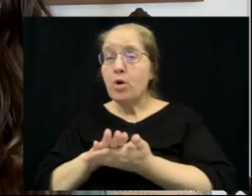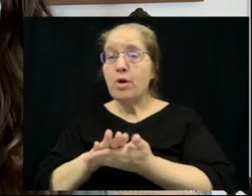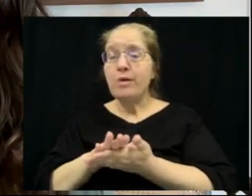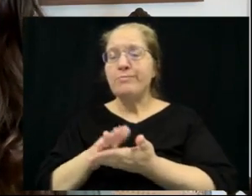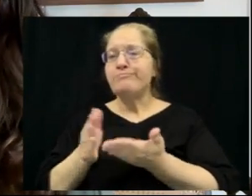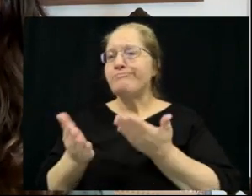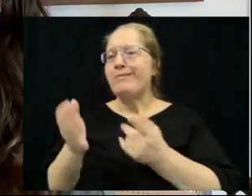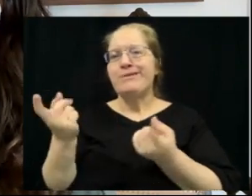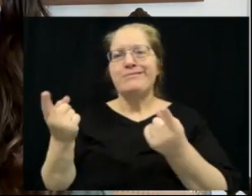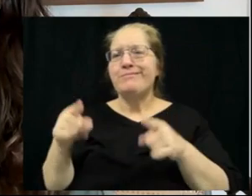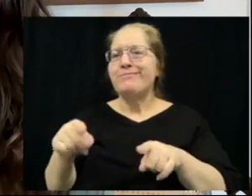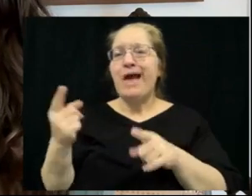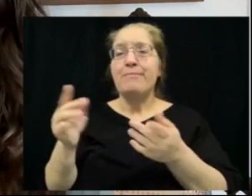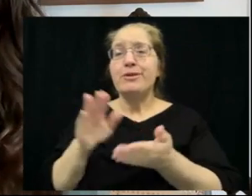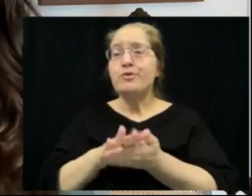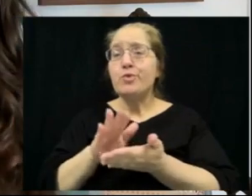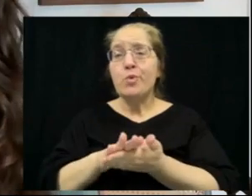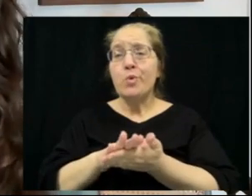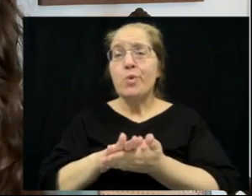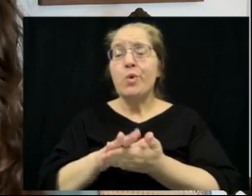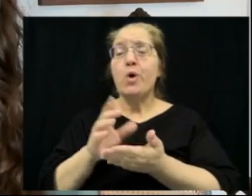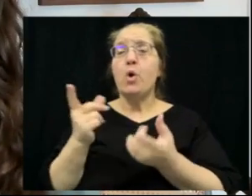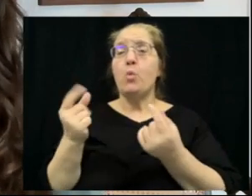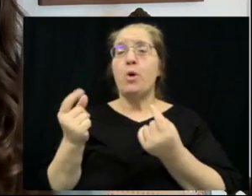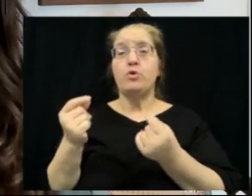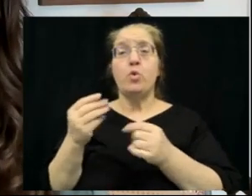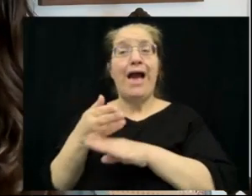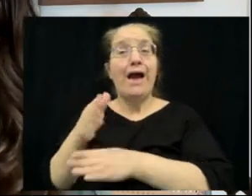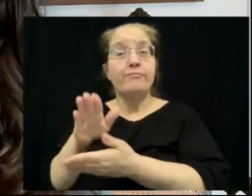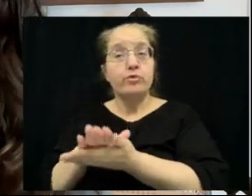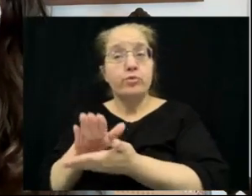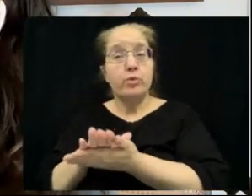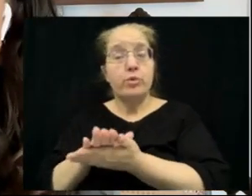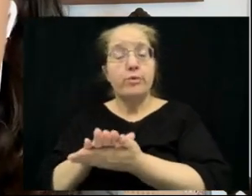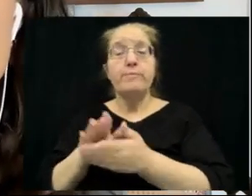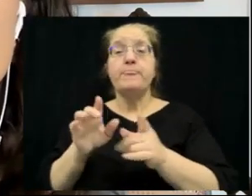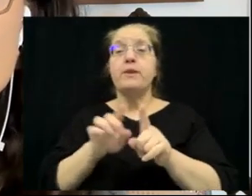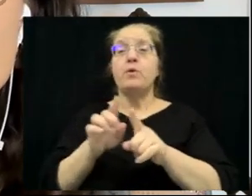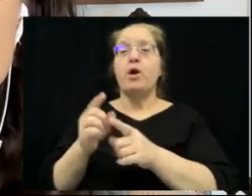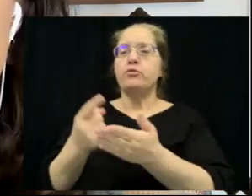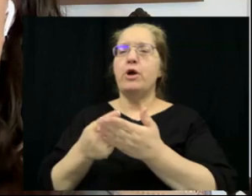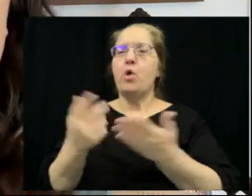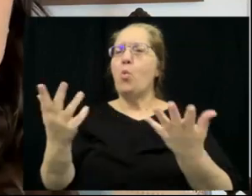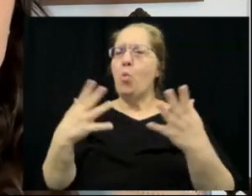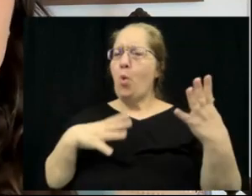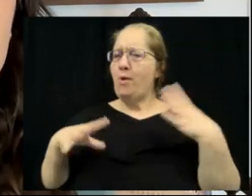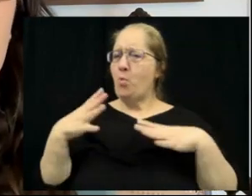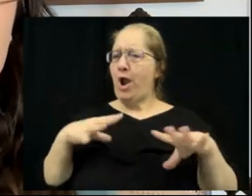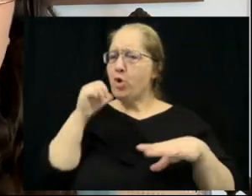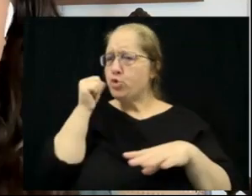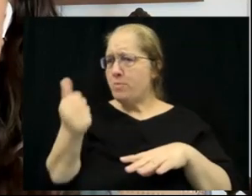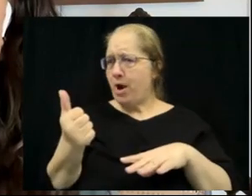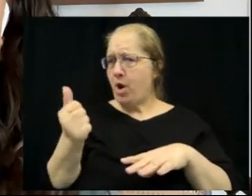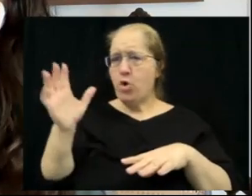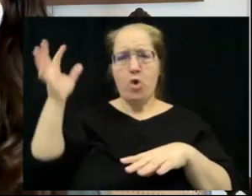on at school, as well as what was going to happen after school. We'd also kind of talk through, okay, what are you going to wear tomorrow? What's